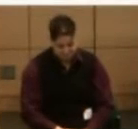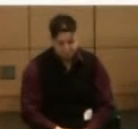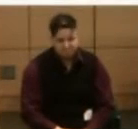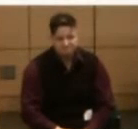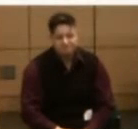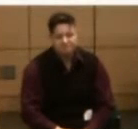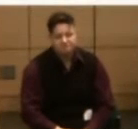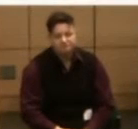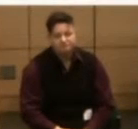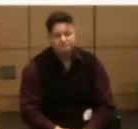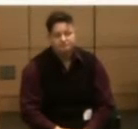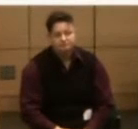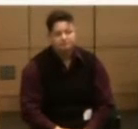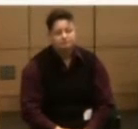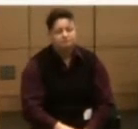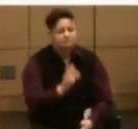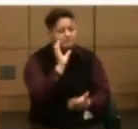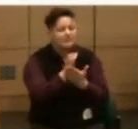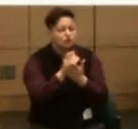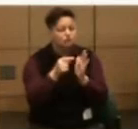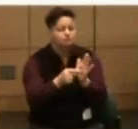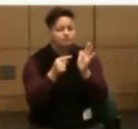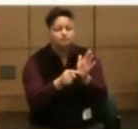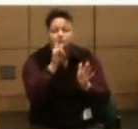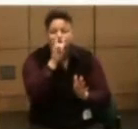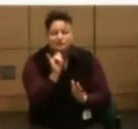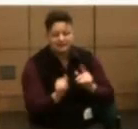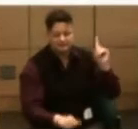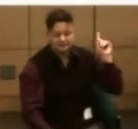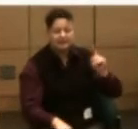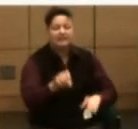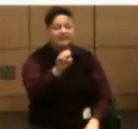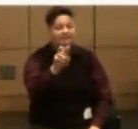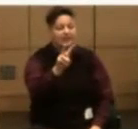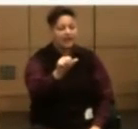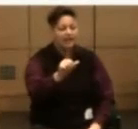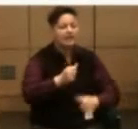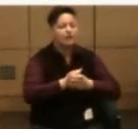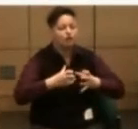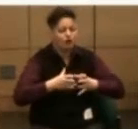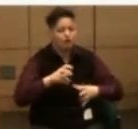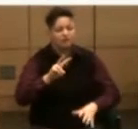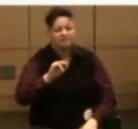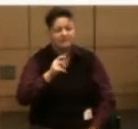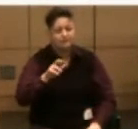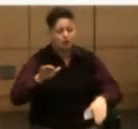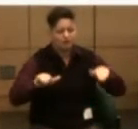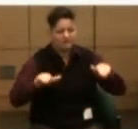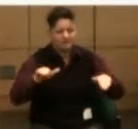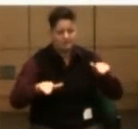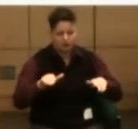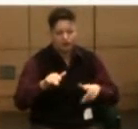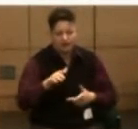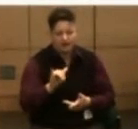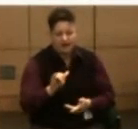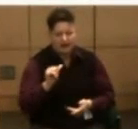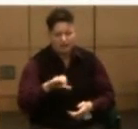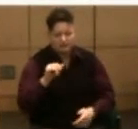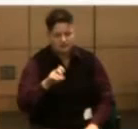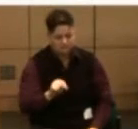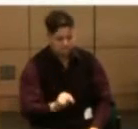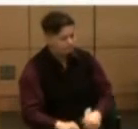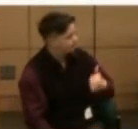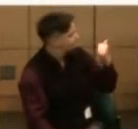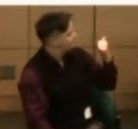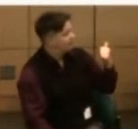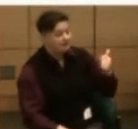So here's just a couple of pictures. So this is showing the enlarged vestibular aqueduct, which is by far the most common bony abnormality that we see.